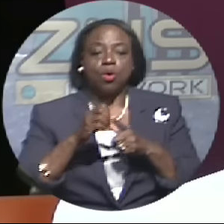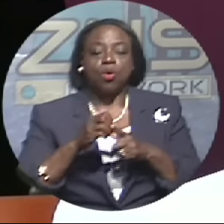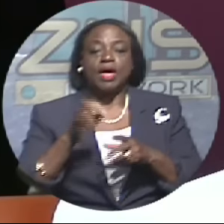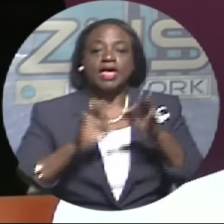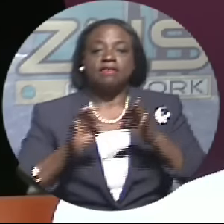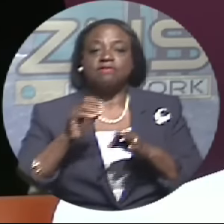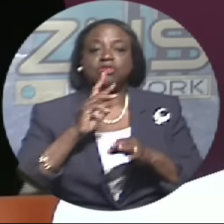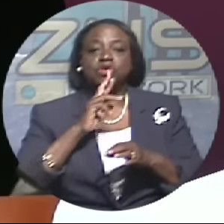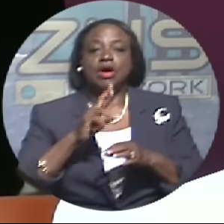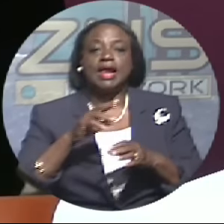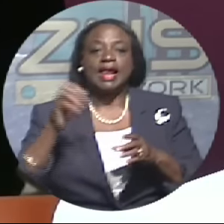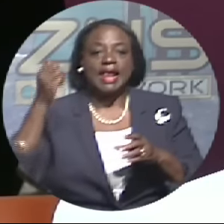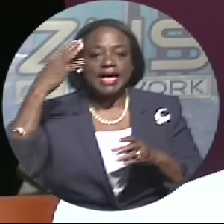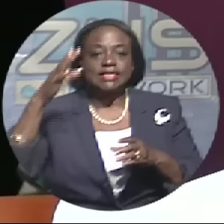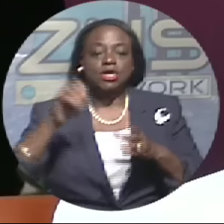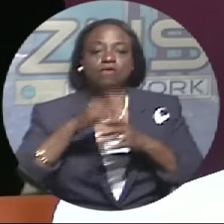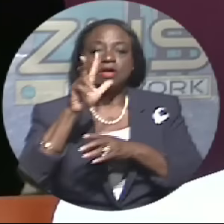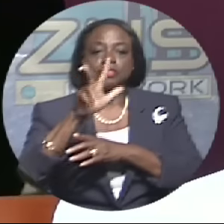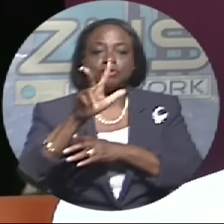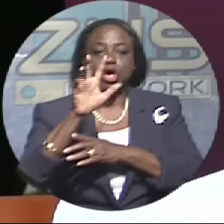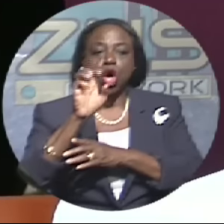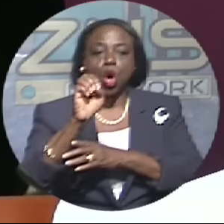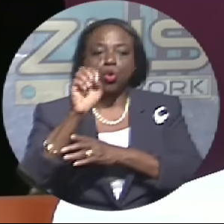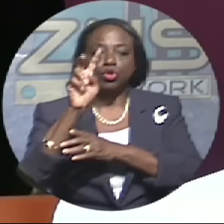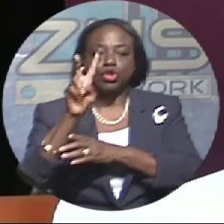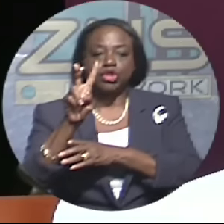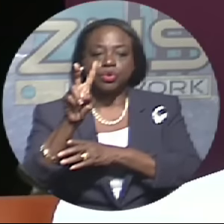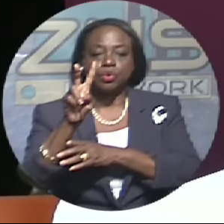power outage. Our number,